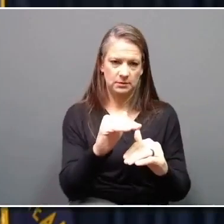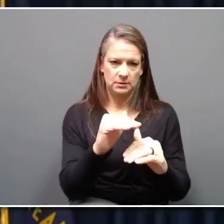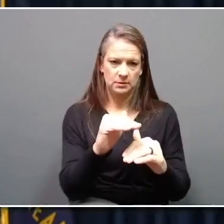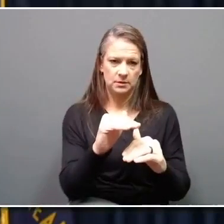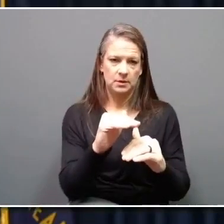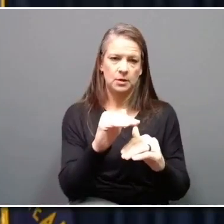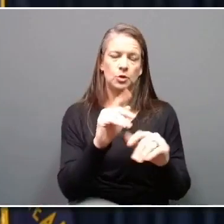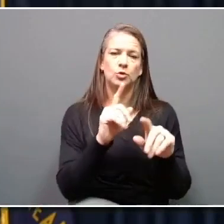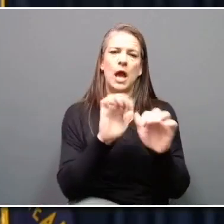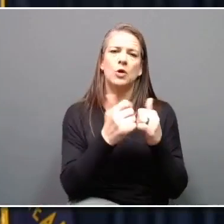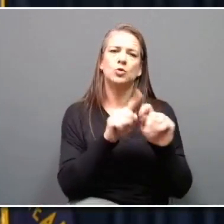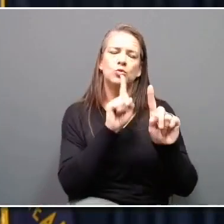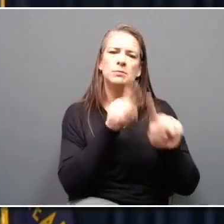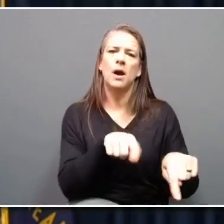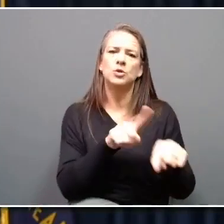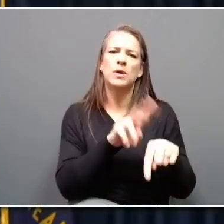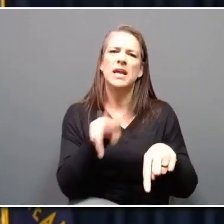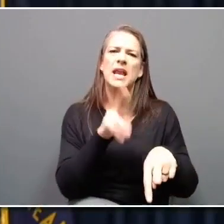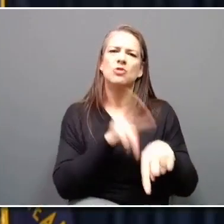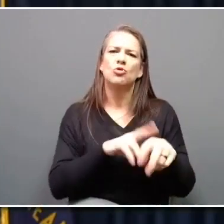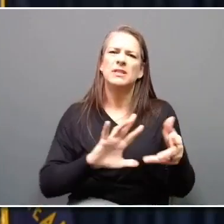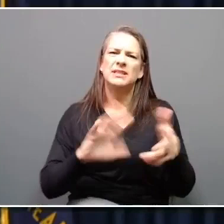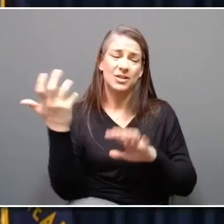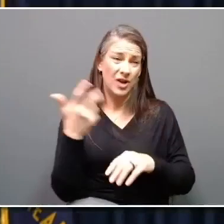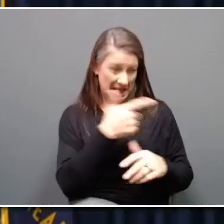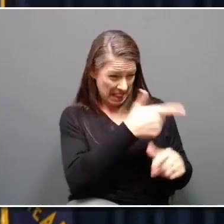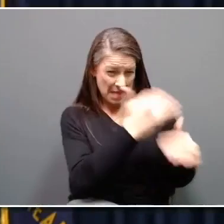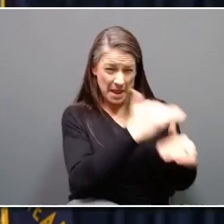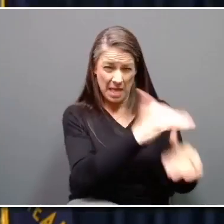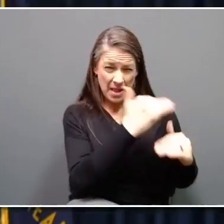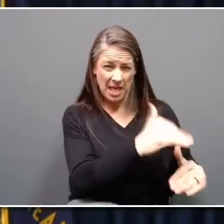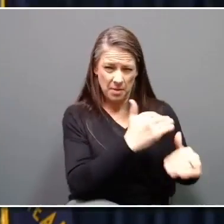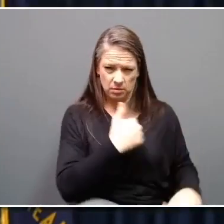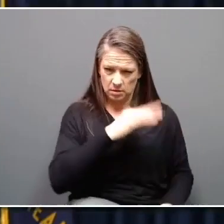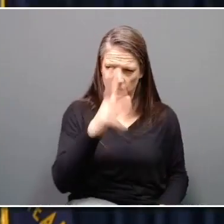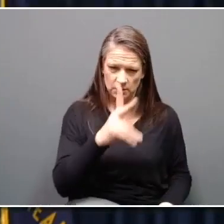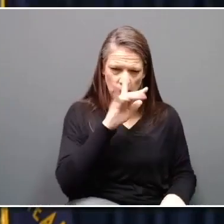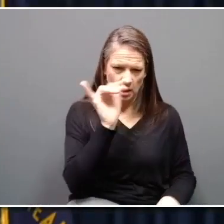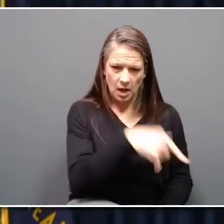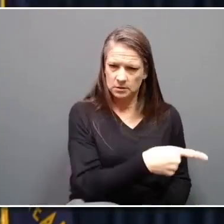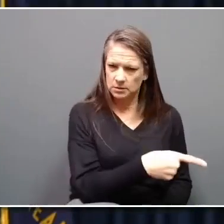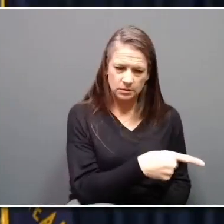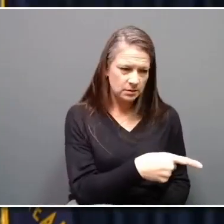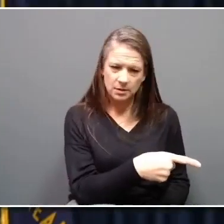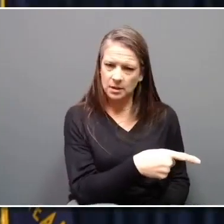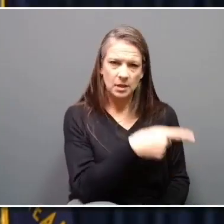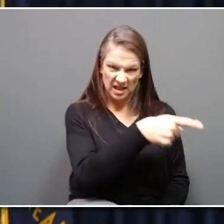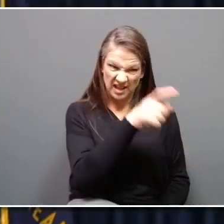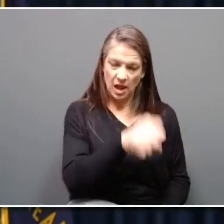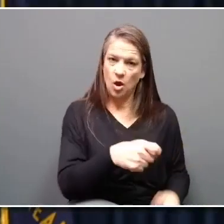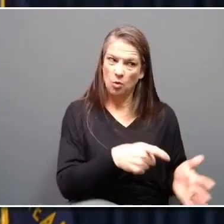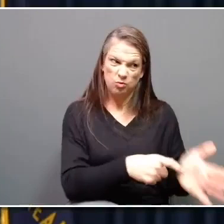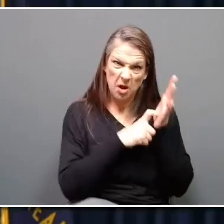responding to natural disasters with limits we've never seen before in state law that could require special sessions in the midst of